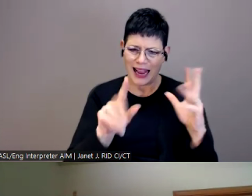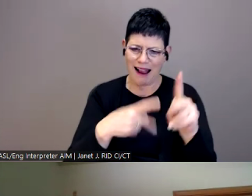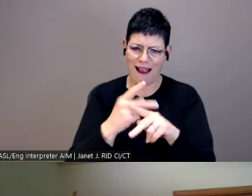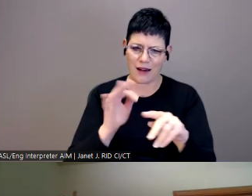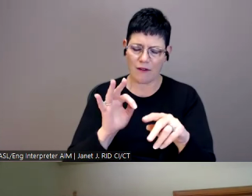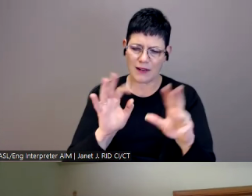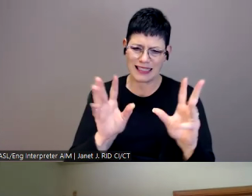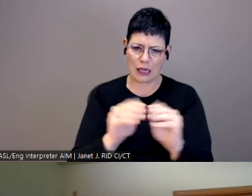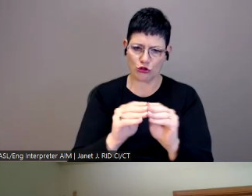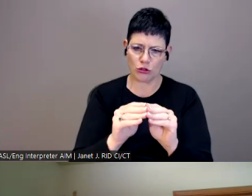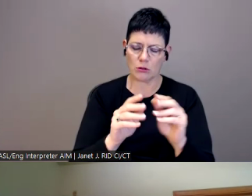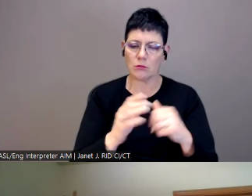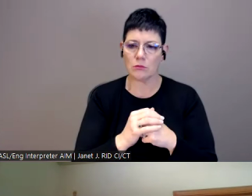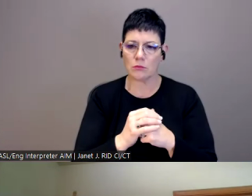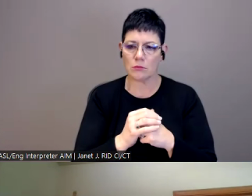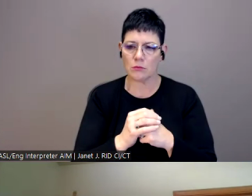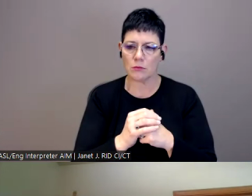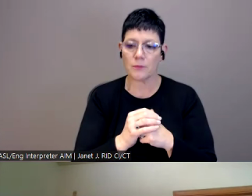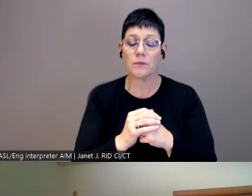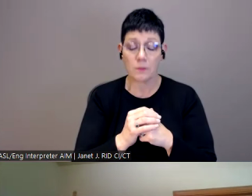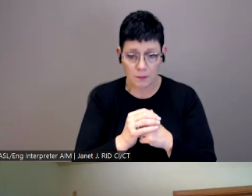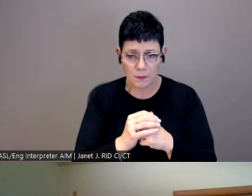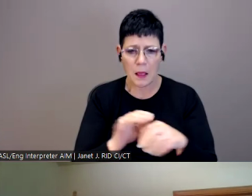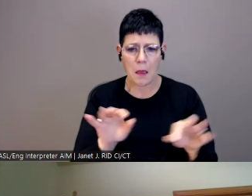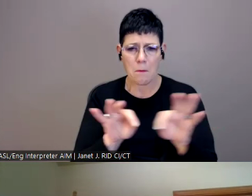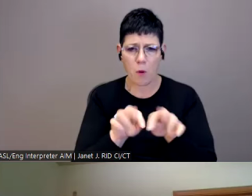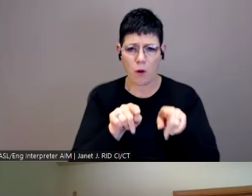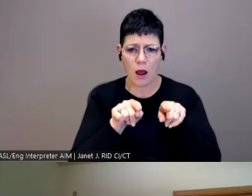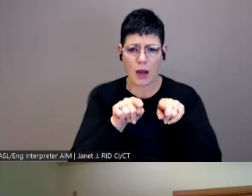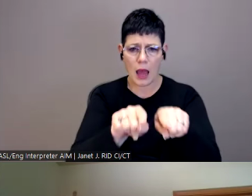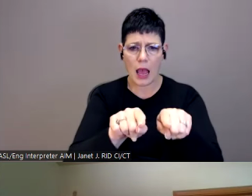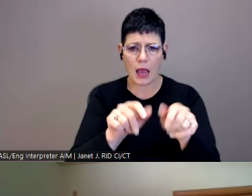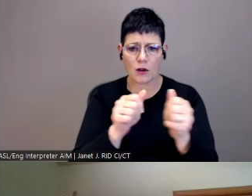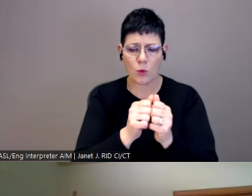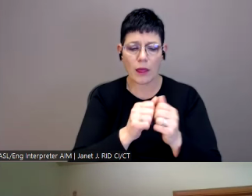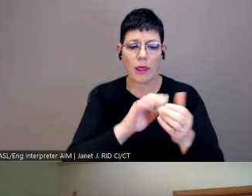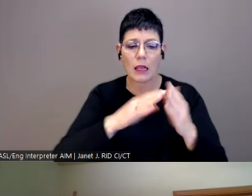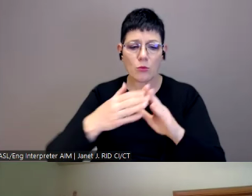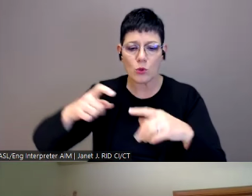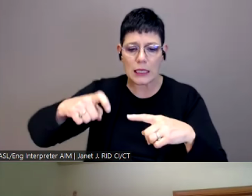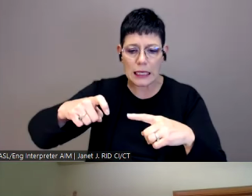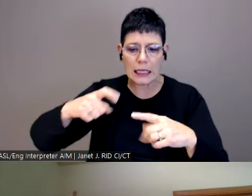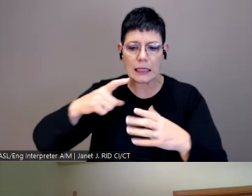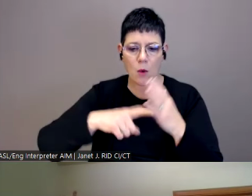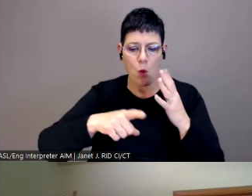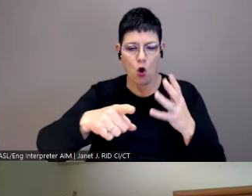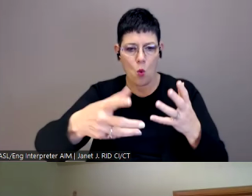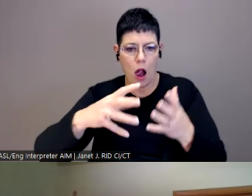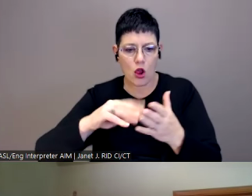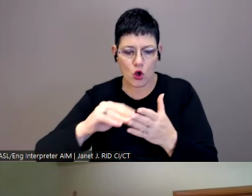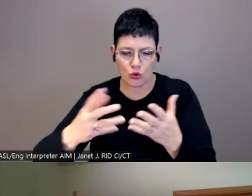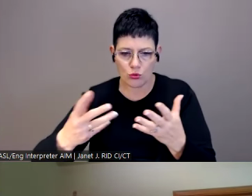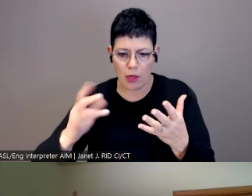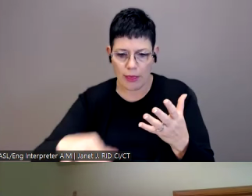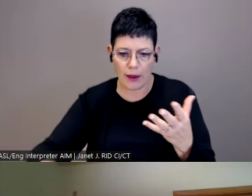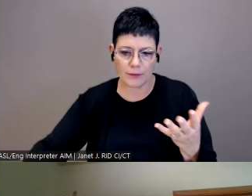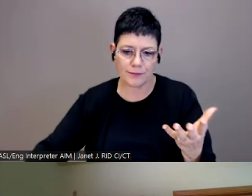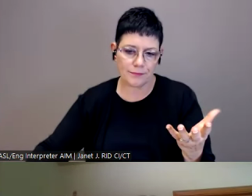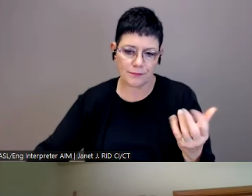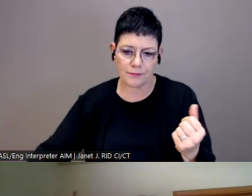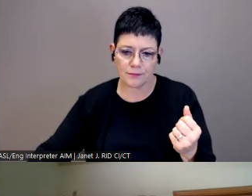well if it's aligned with what the community needs and what you need to learn. And so that's kind of where we go back